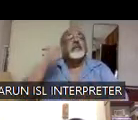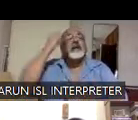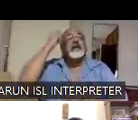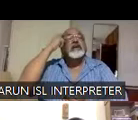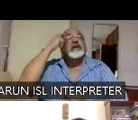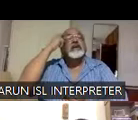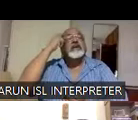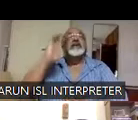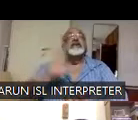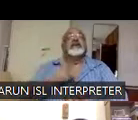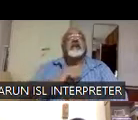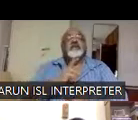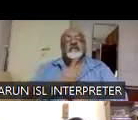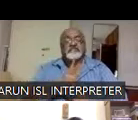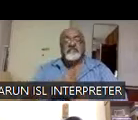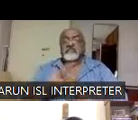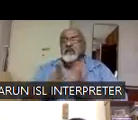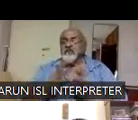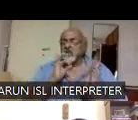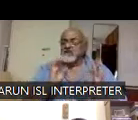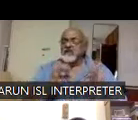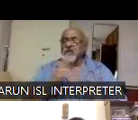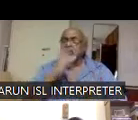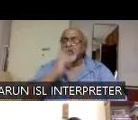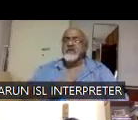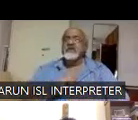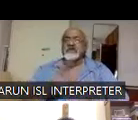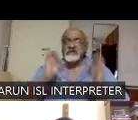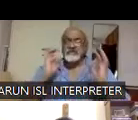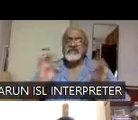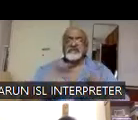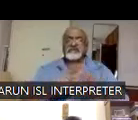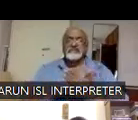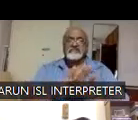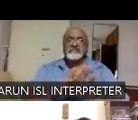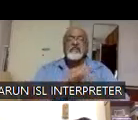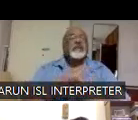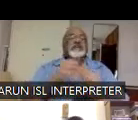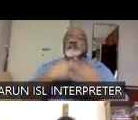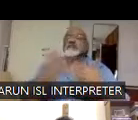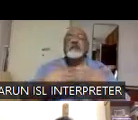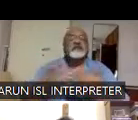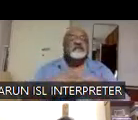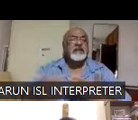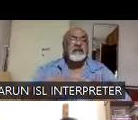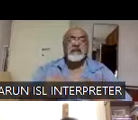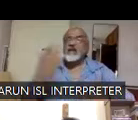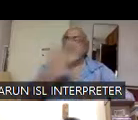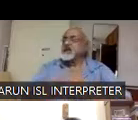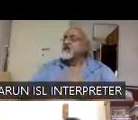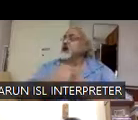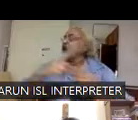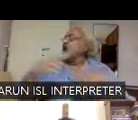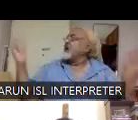heart, and I always made it a point to look good, irrespective of the fact that I was among 100